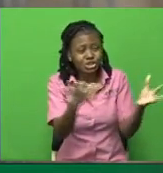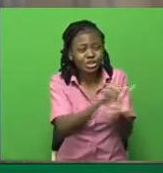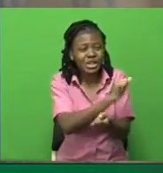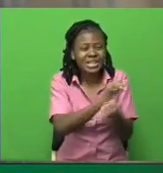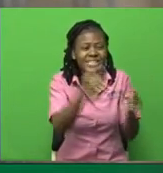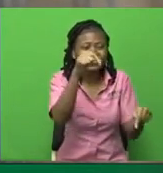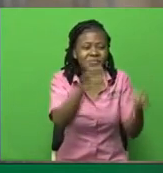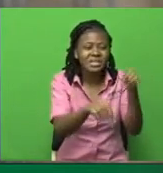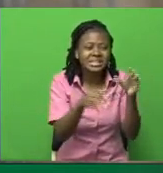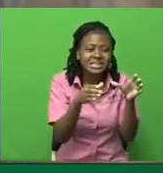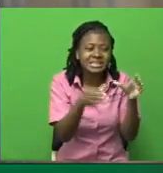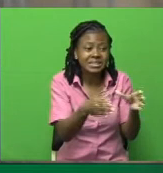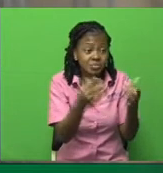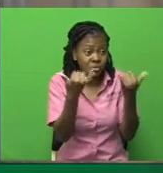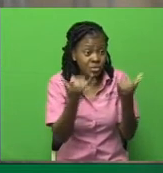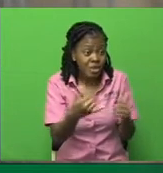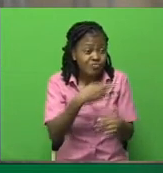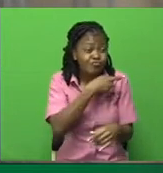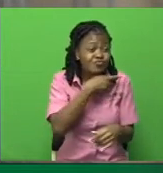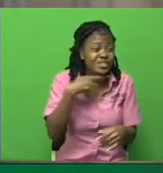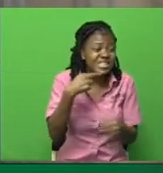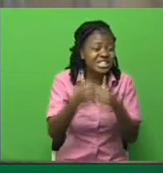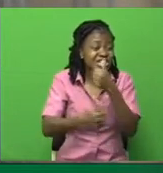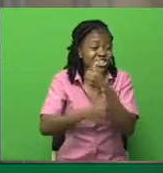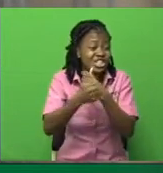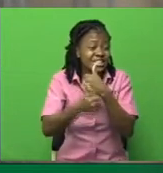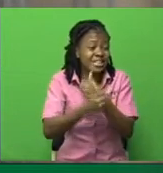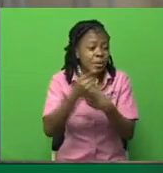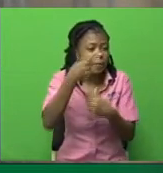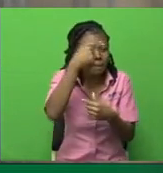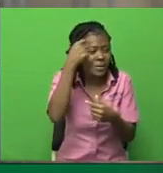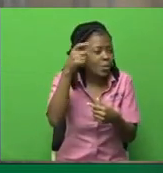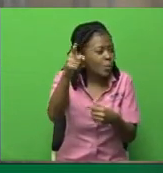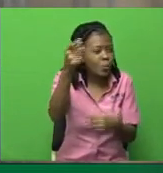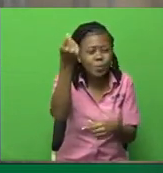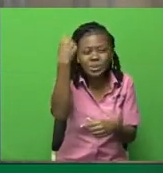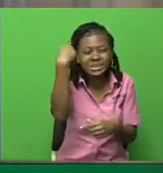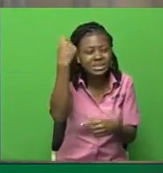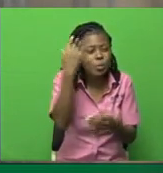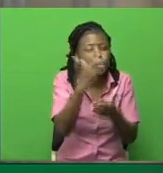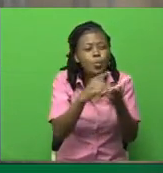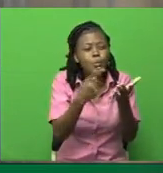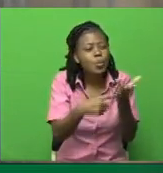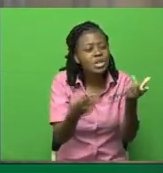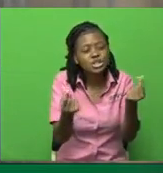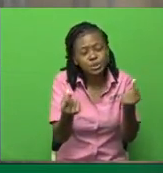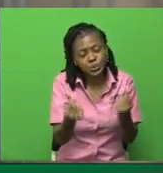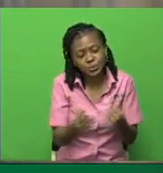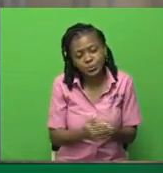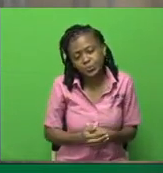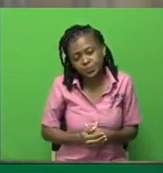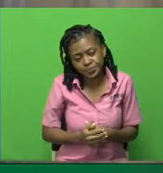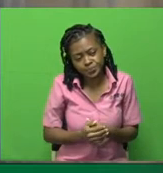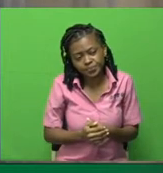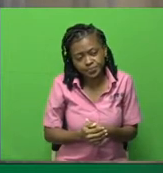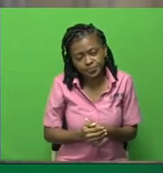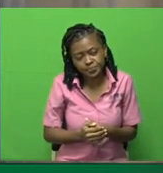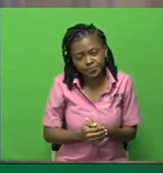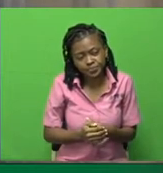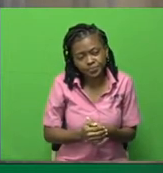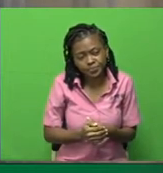entire nation at risk because you don't seem to have an idea or a clue of what to do what is the source of the